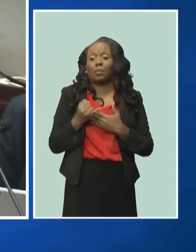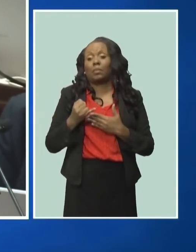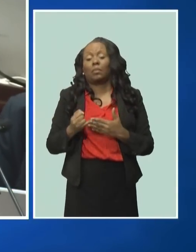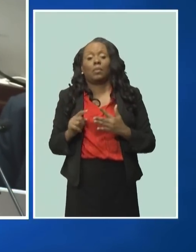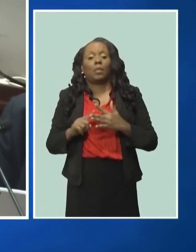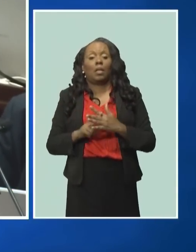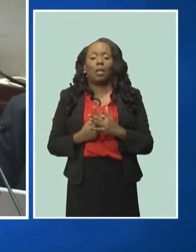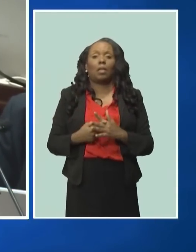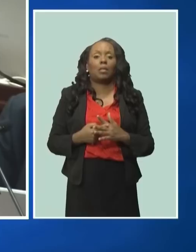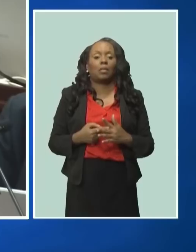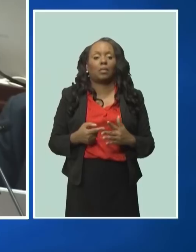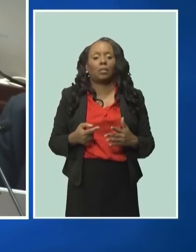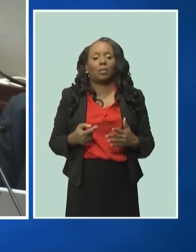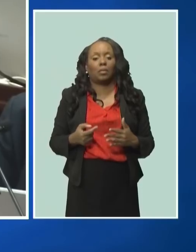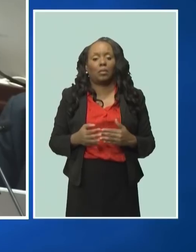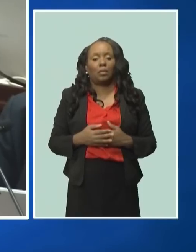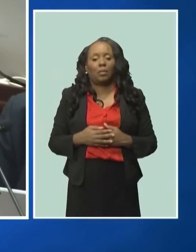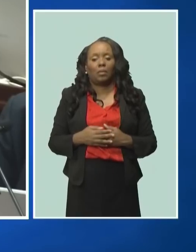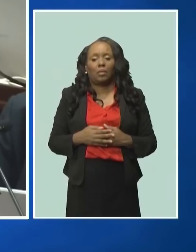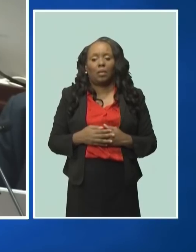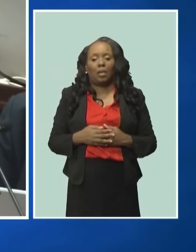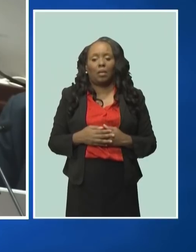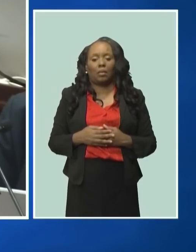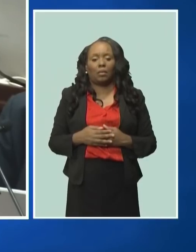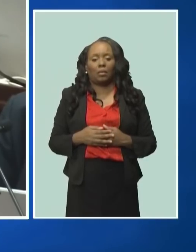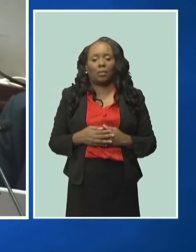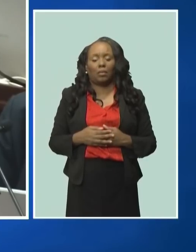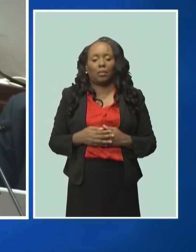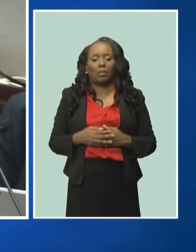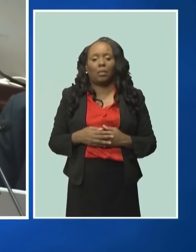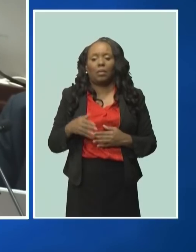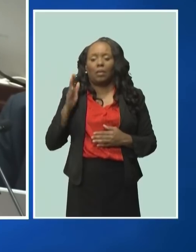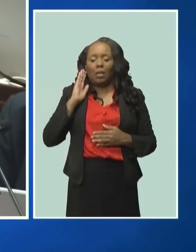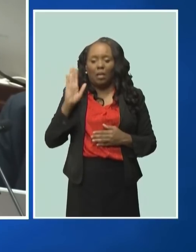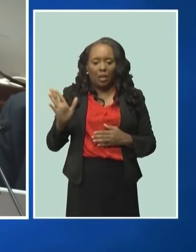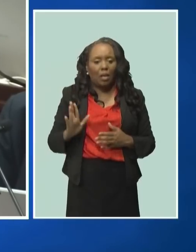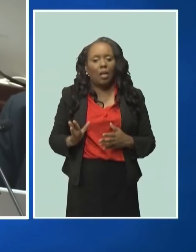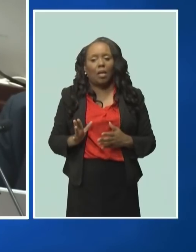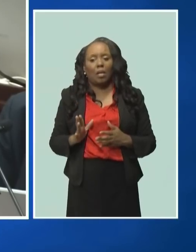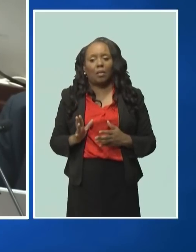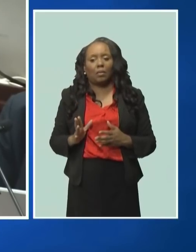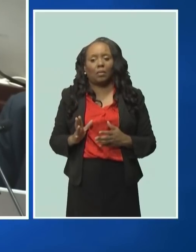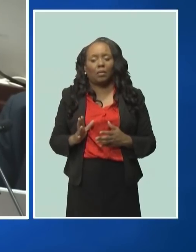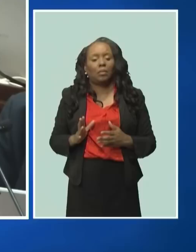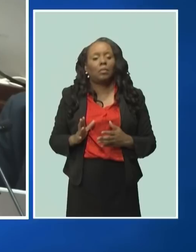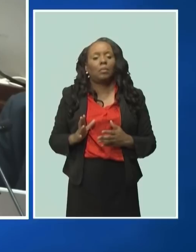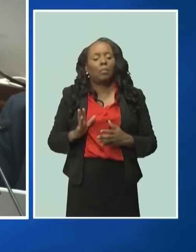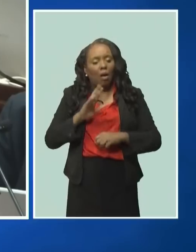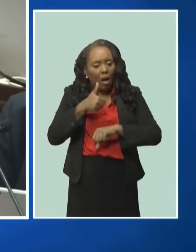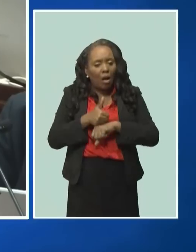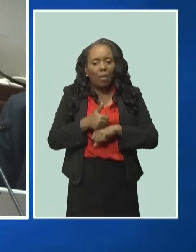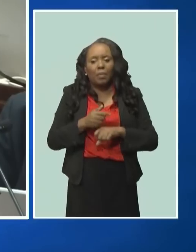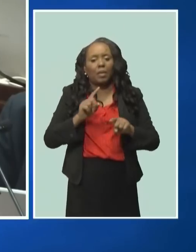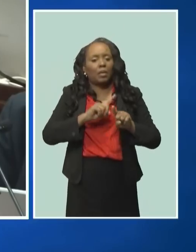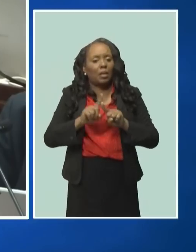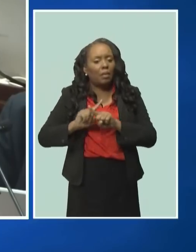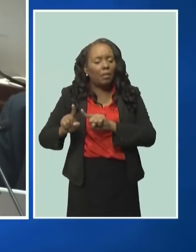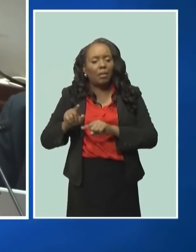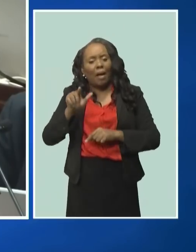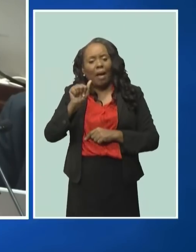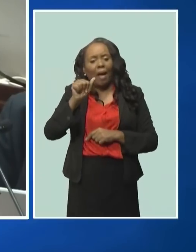distribute the 10 aquaponic farms per constituency and